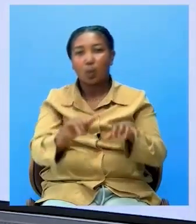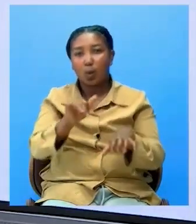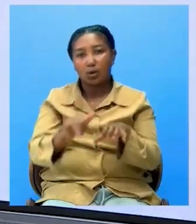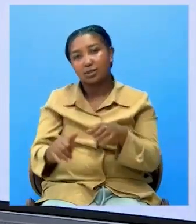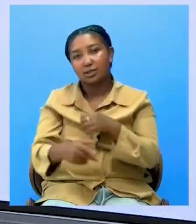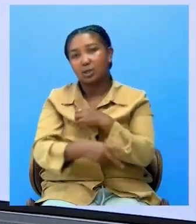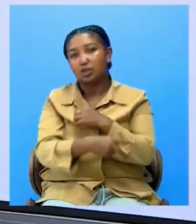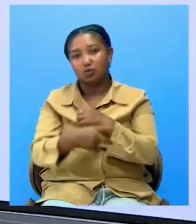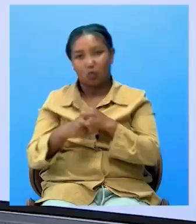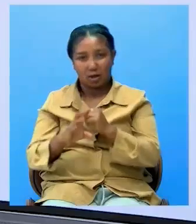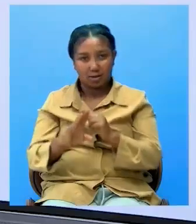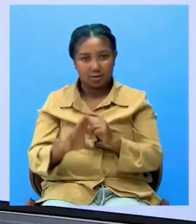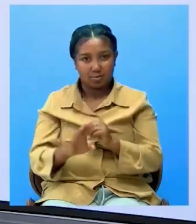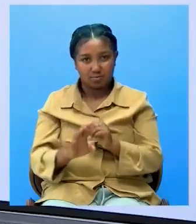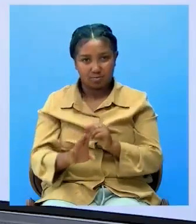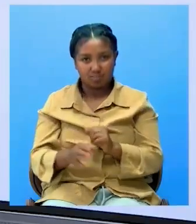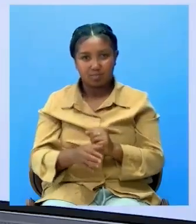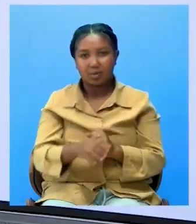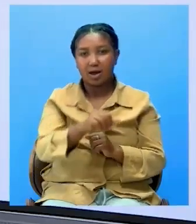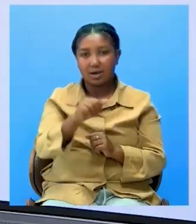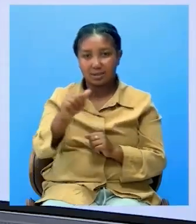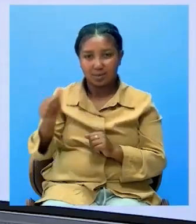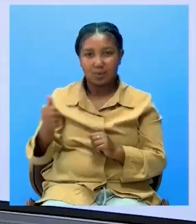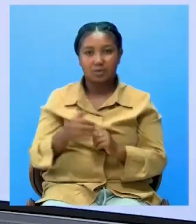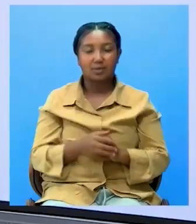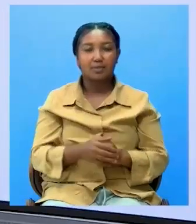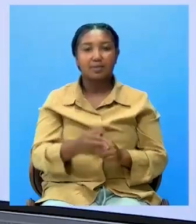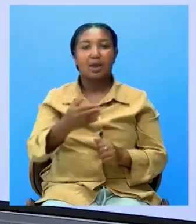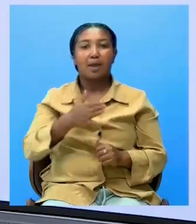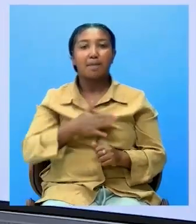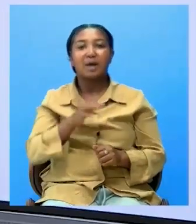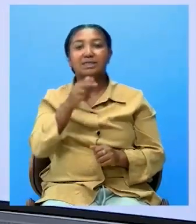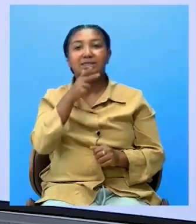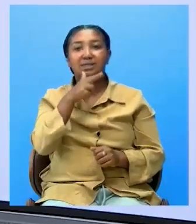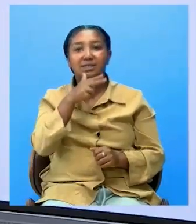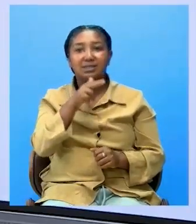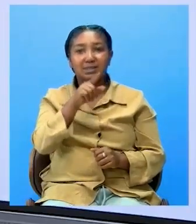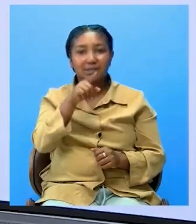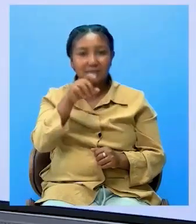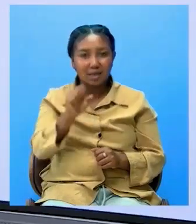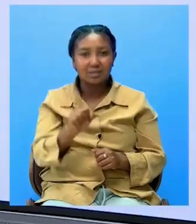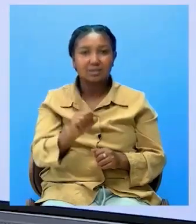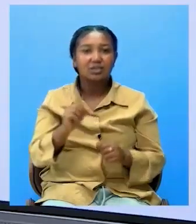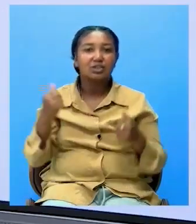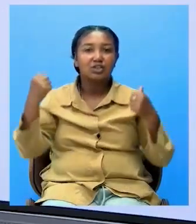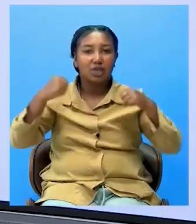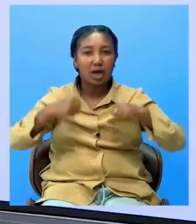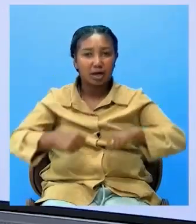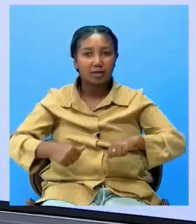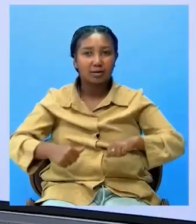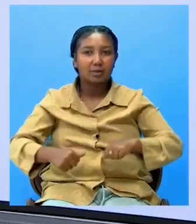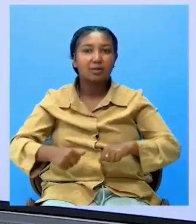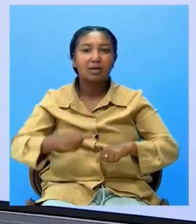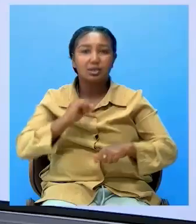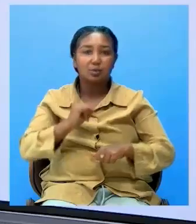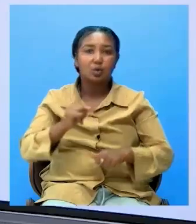stolen. Bear your mind. Another point is here. My sister's jacket is